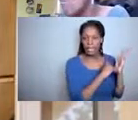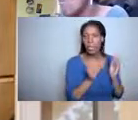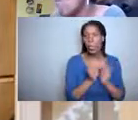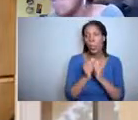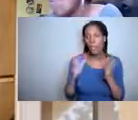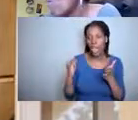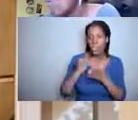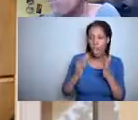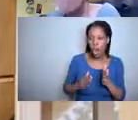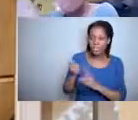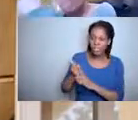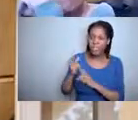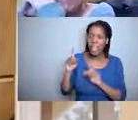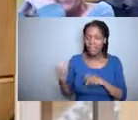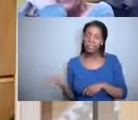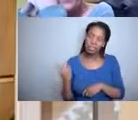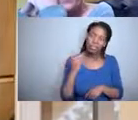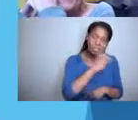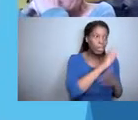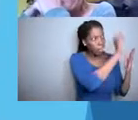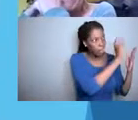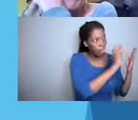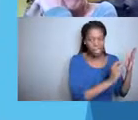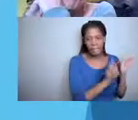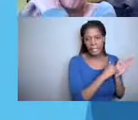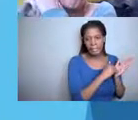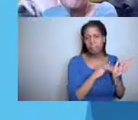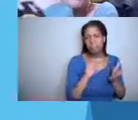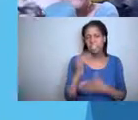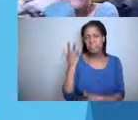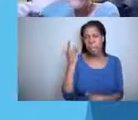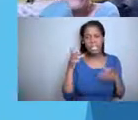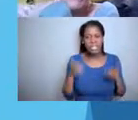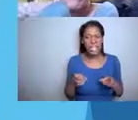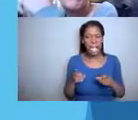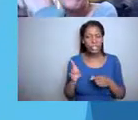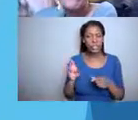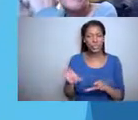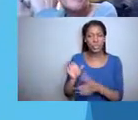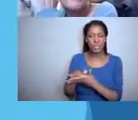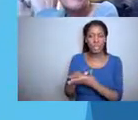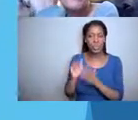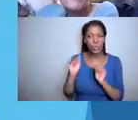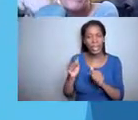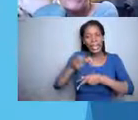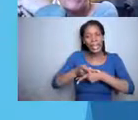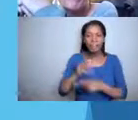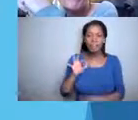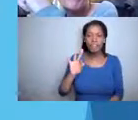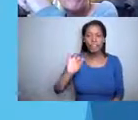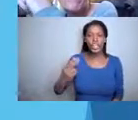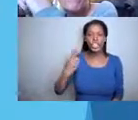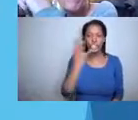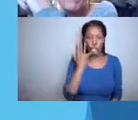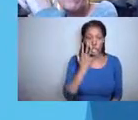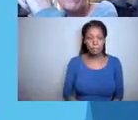one of the reasons why we decided to go that route um so eligibility here um we are